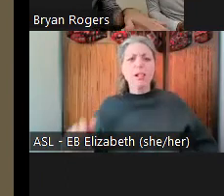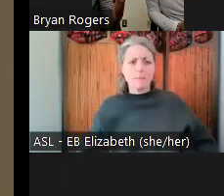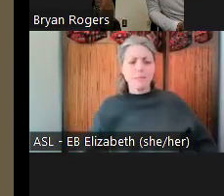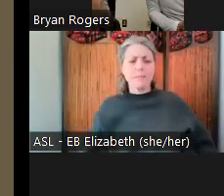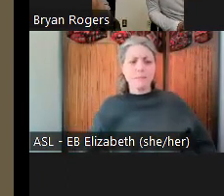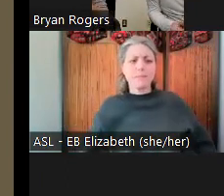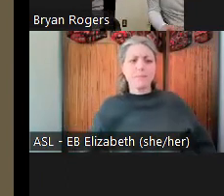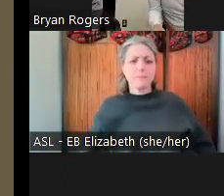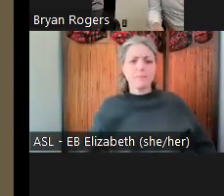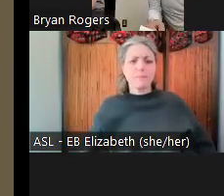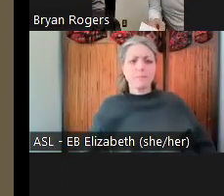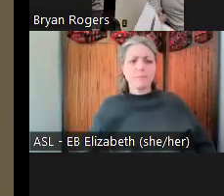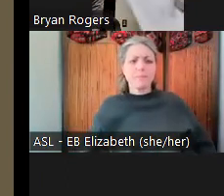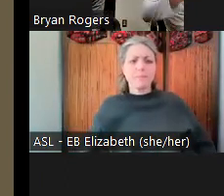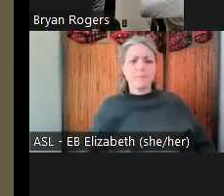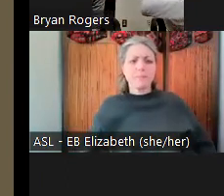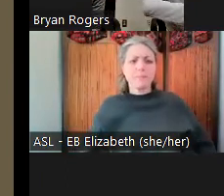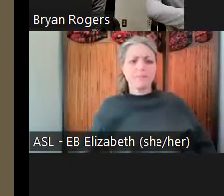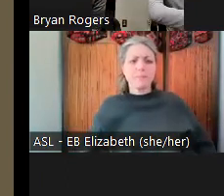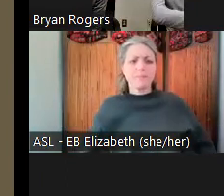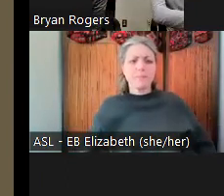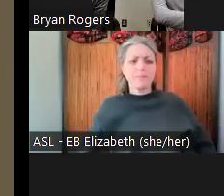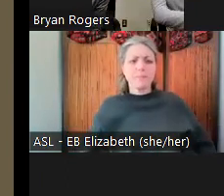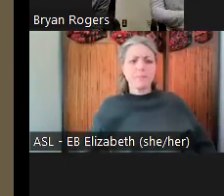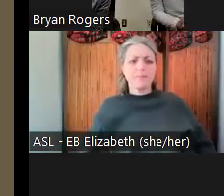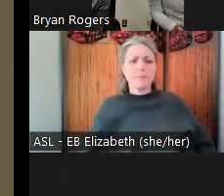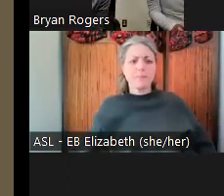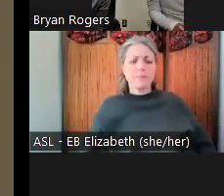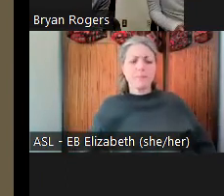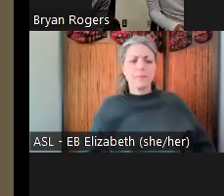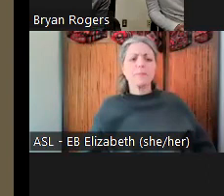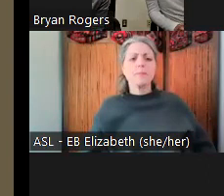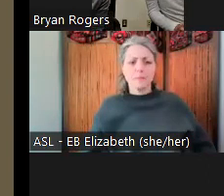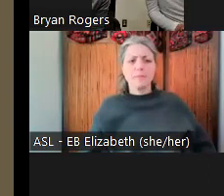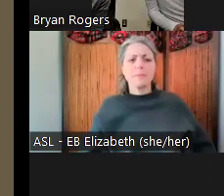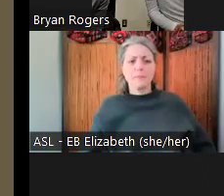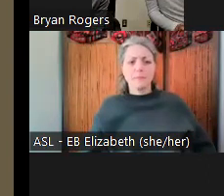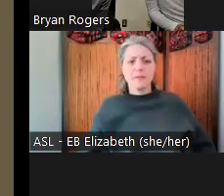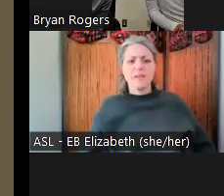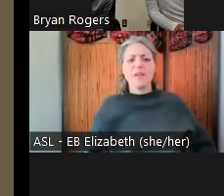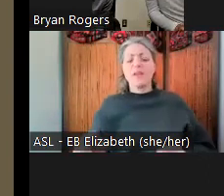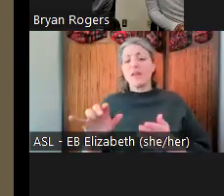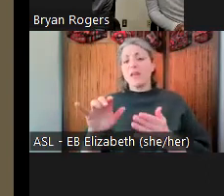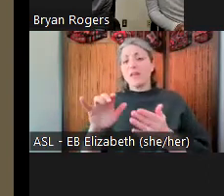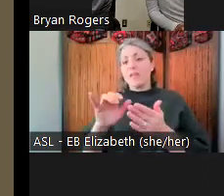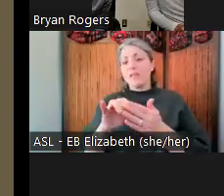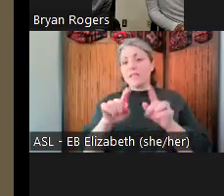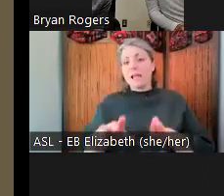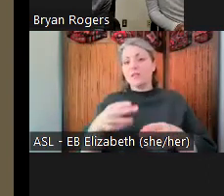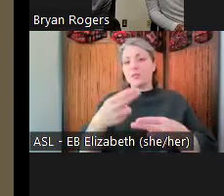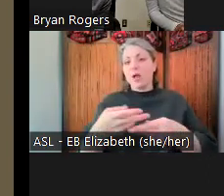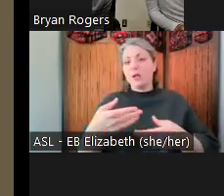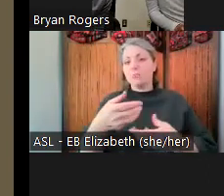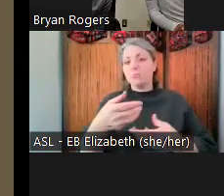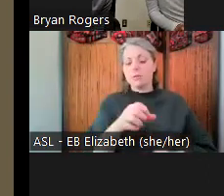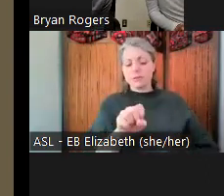you could go, yeah, we won't do this one. Yeah, we don't really do much up with the slums. Sometimes we will, but